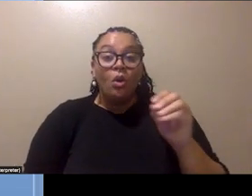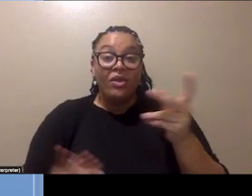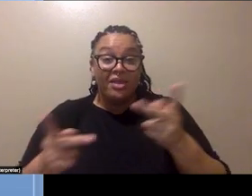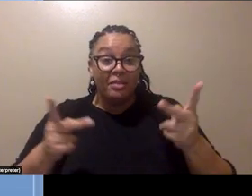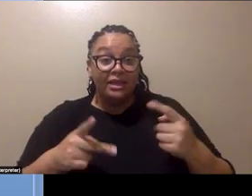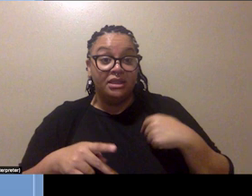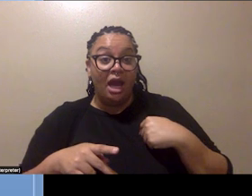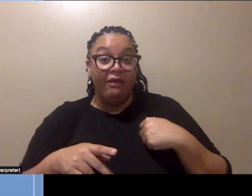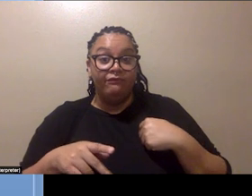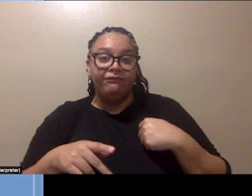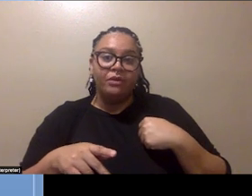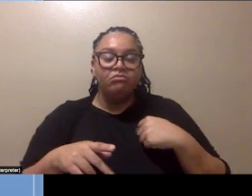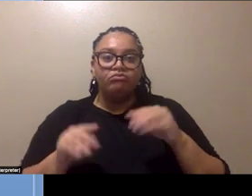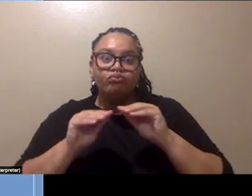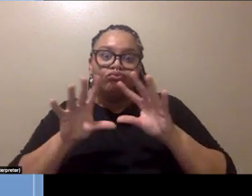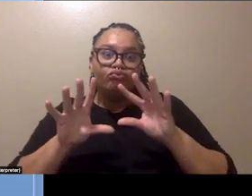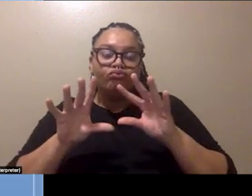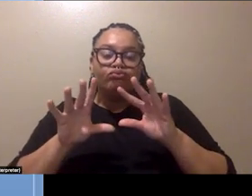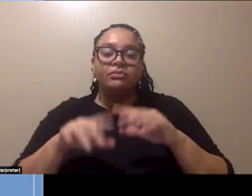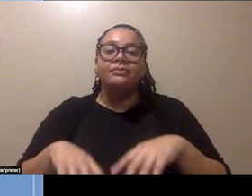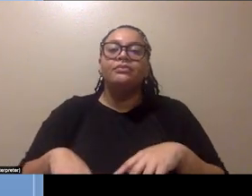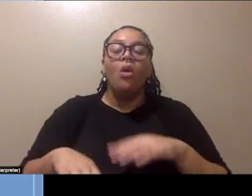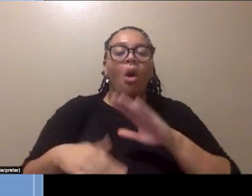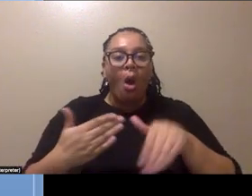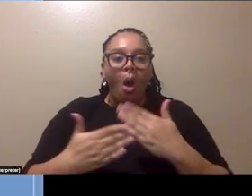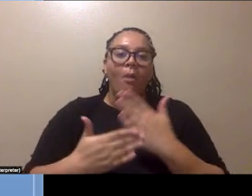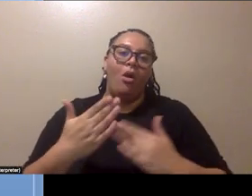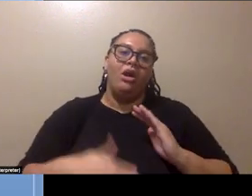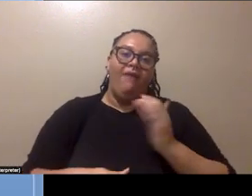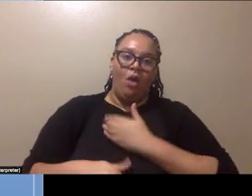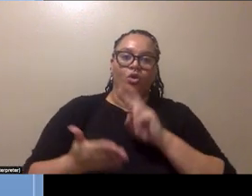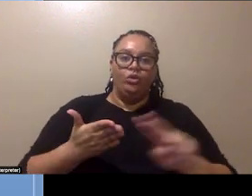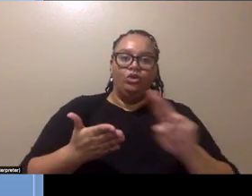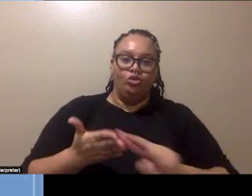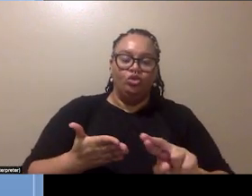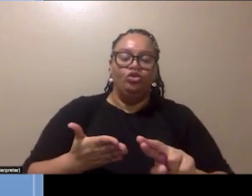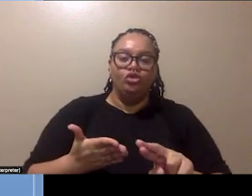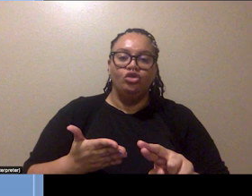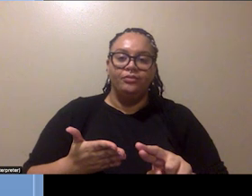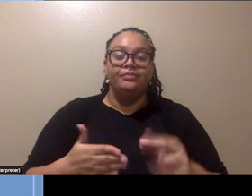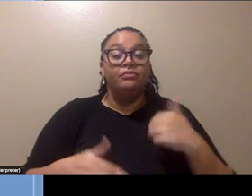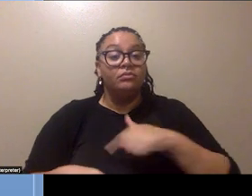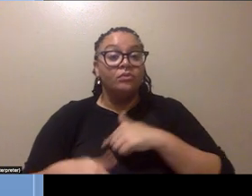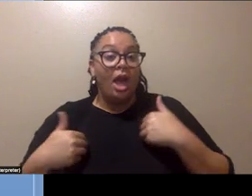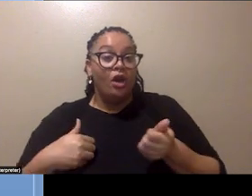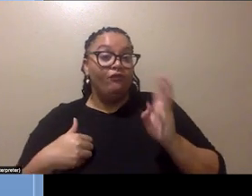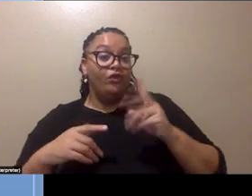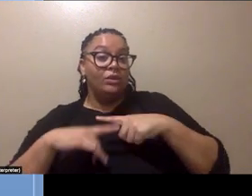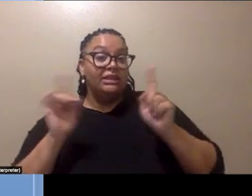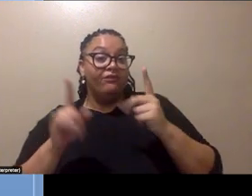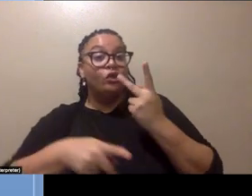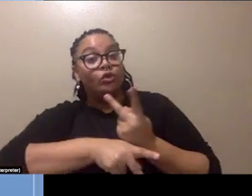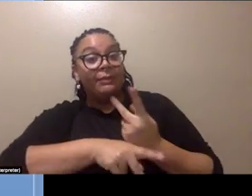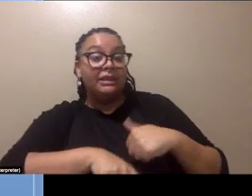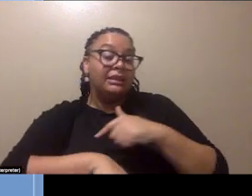here, these stands that I have highlighted, these are all part of our research stands. And we did have several